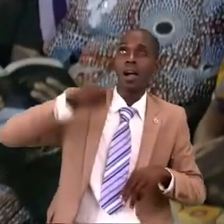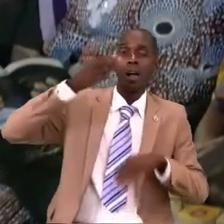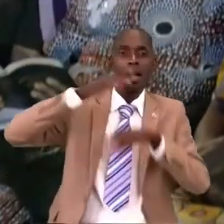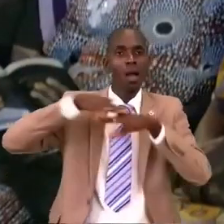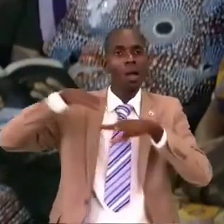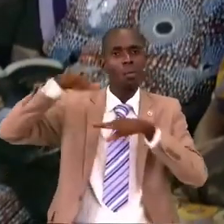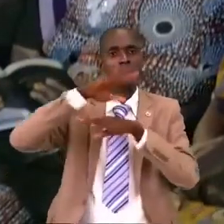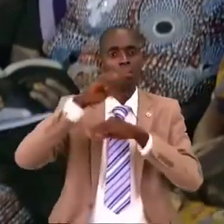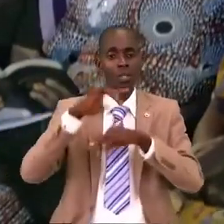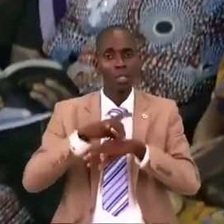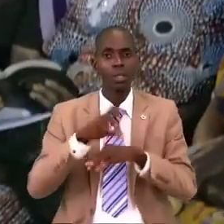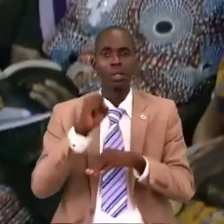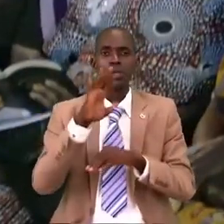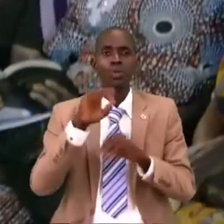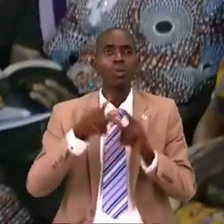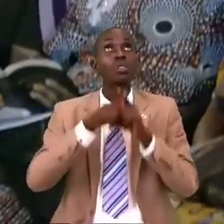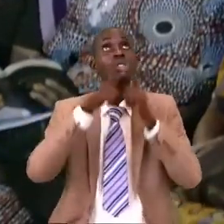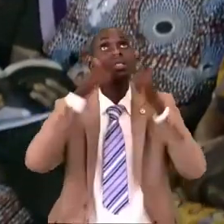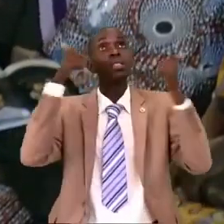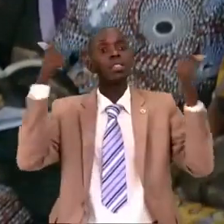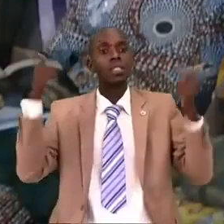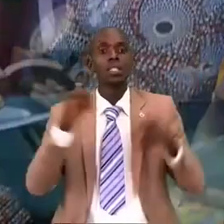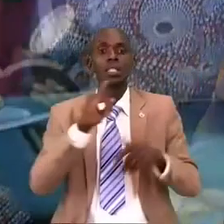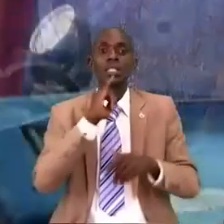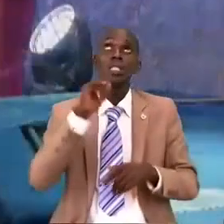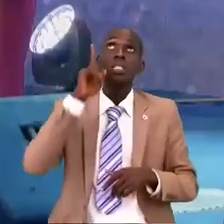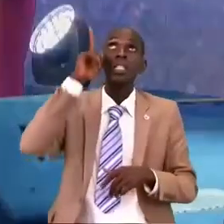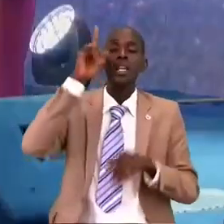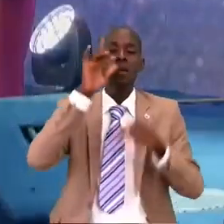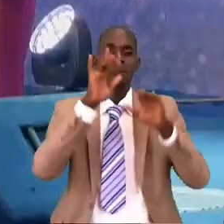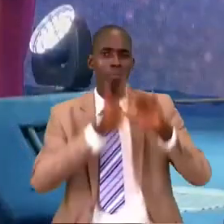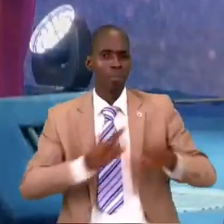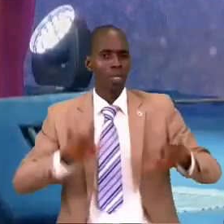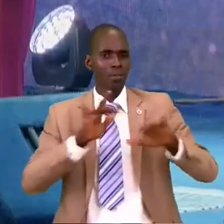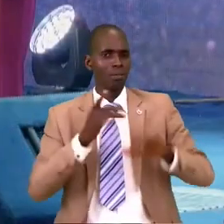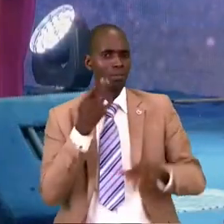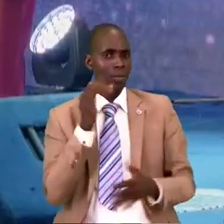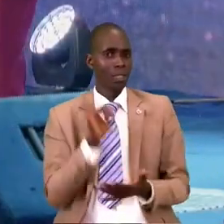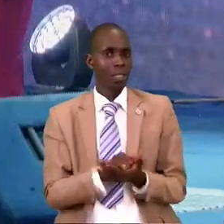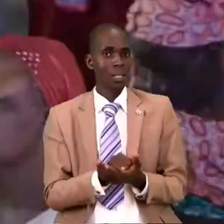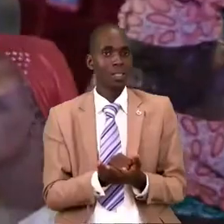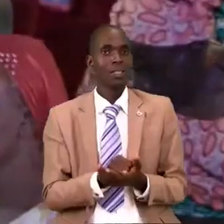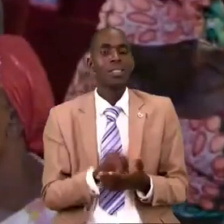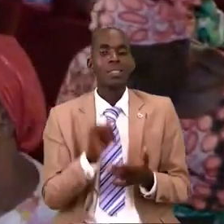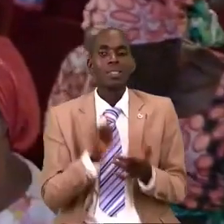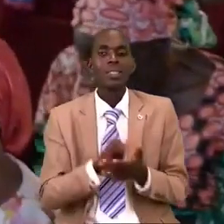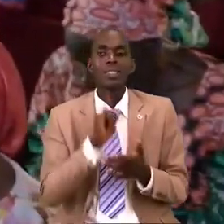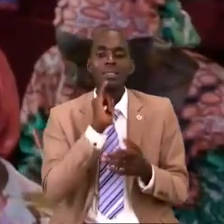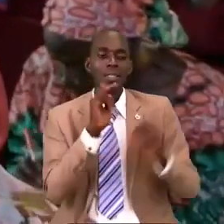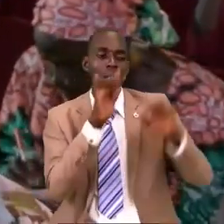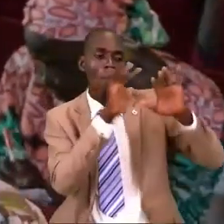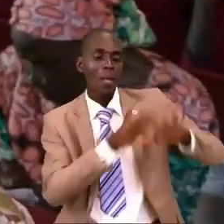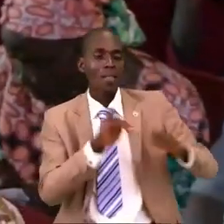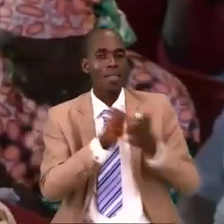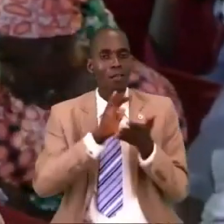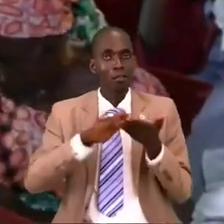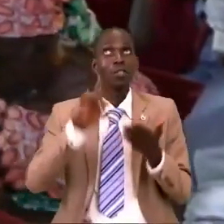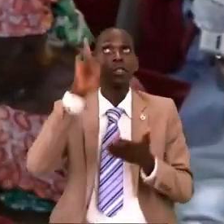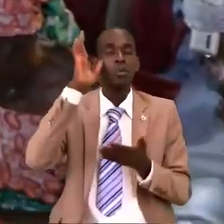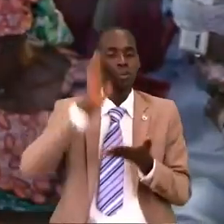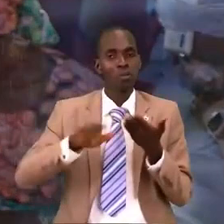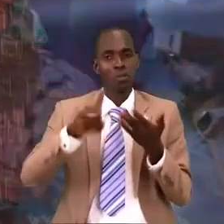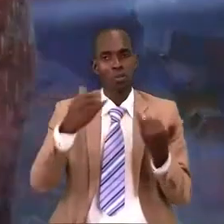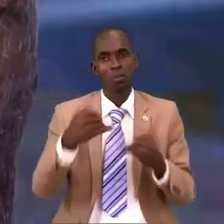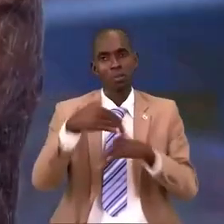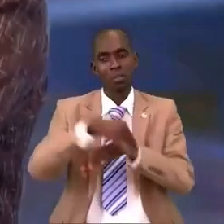forgives. He'll forgive you tonight. That's the mercy that sets free. He'll set you free tonight. That's the mercy that heals